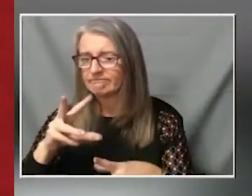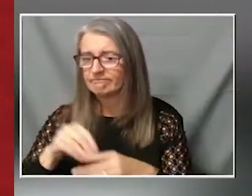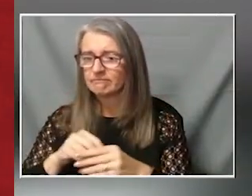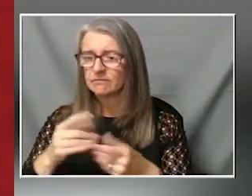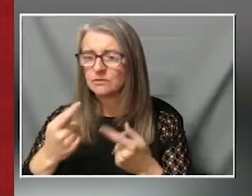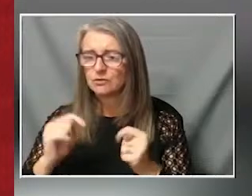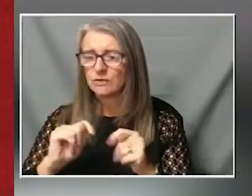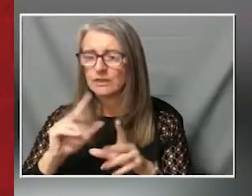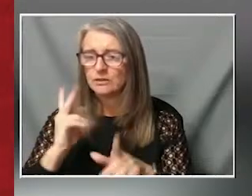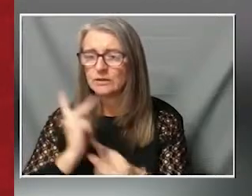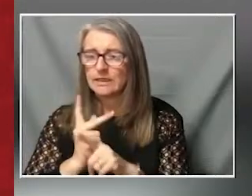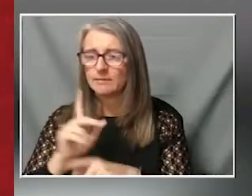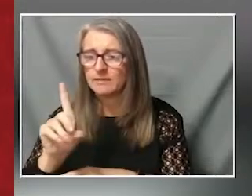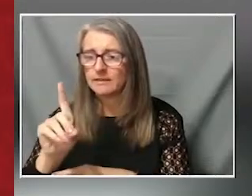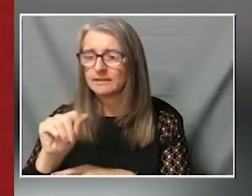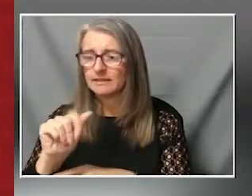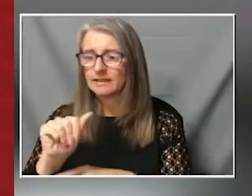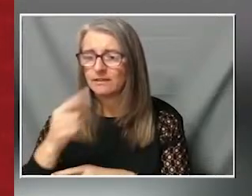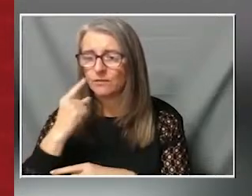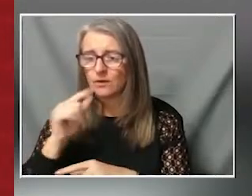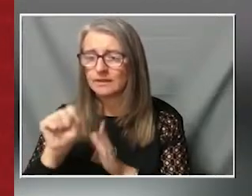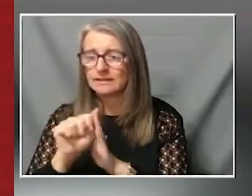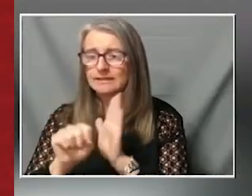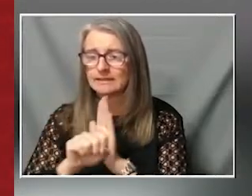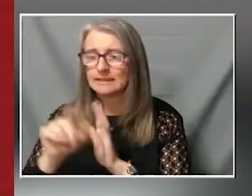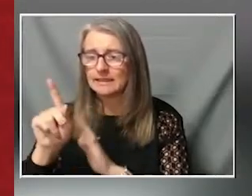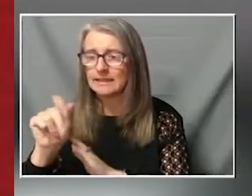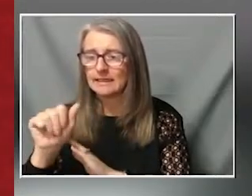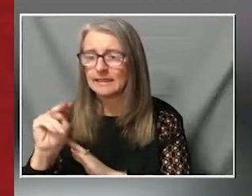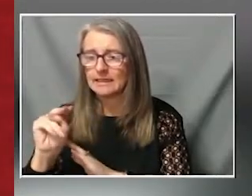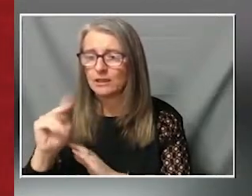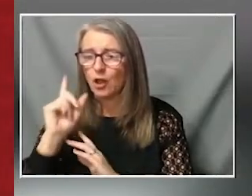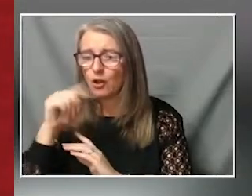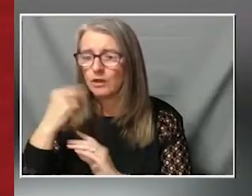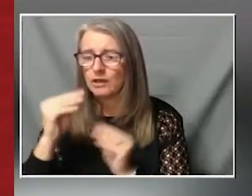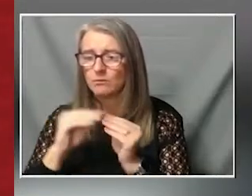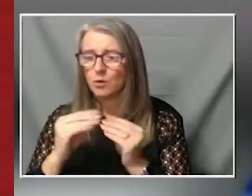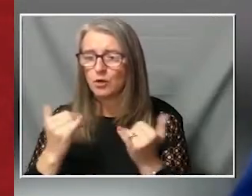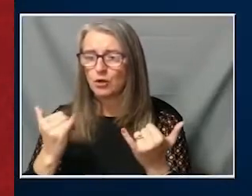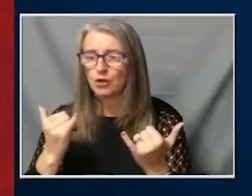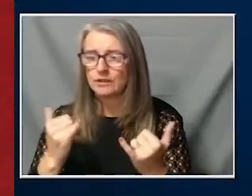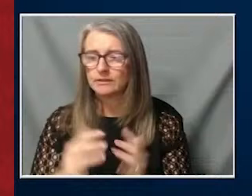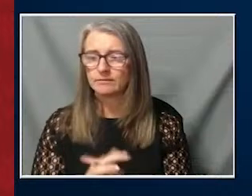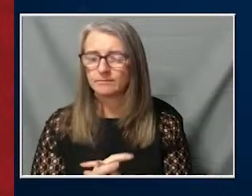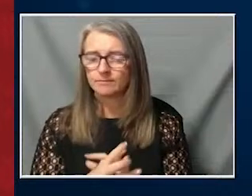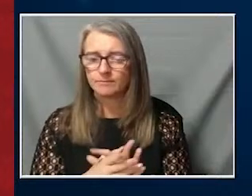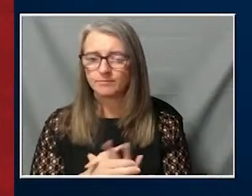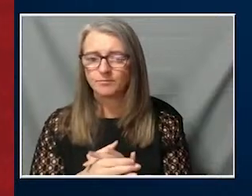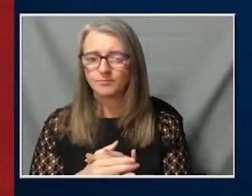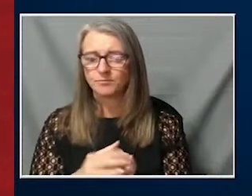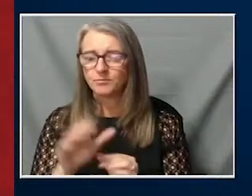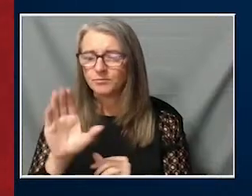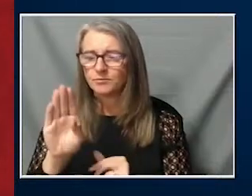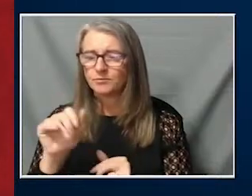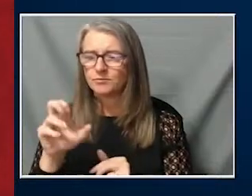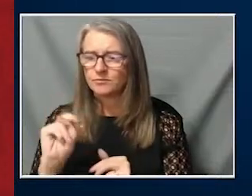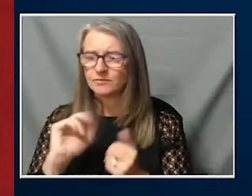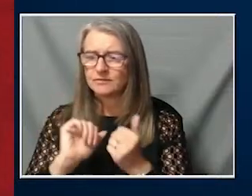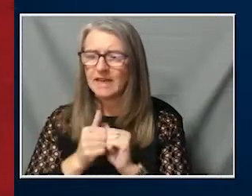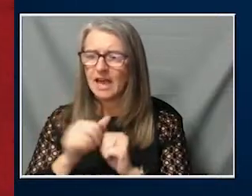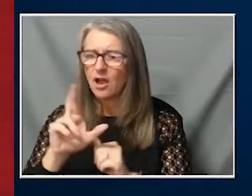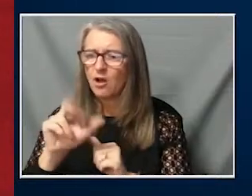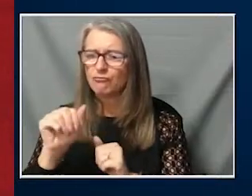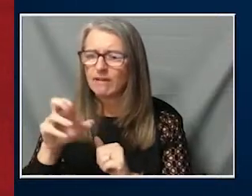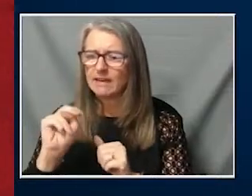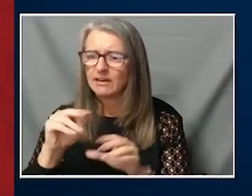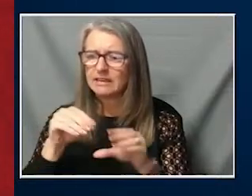trying to keep the data for the state of Kansas looking a little bit more current. So, Brian, how does radon get inside the home? Molly